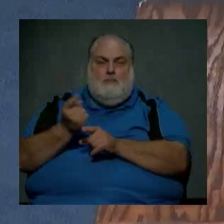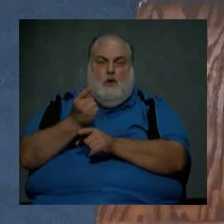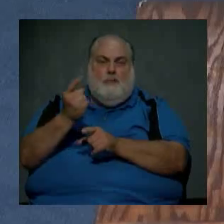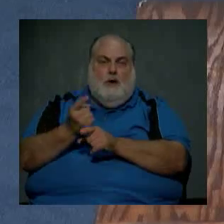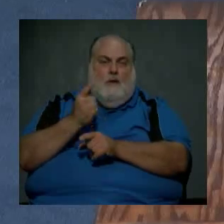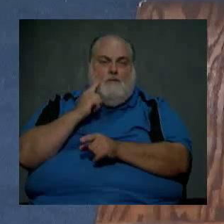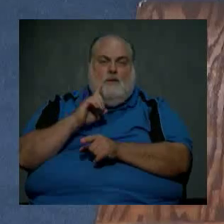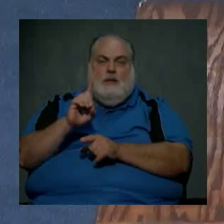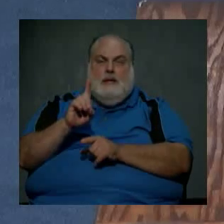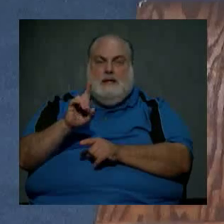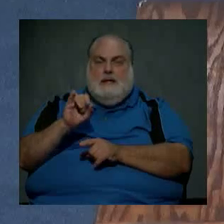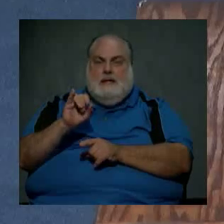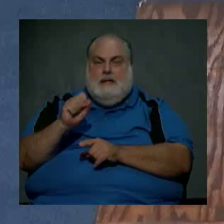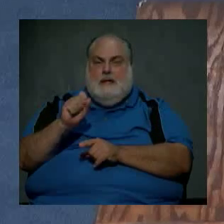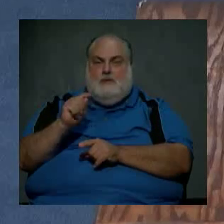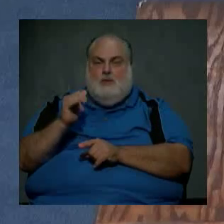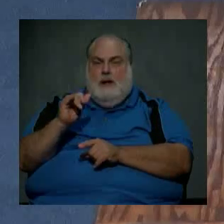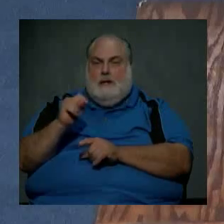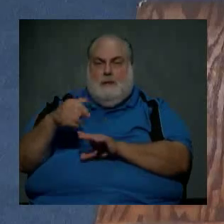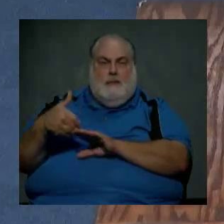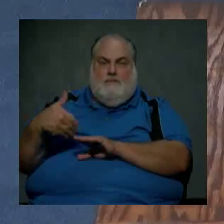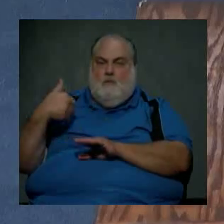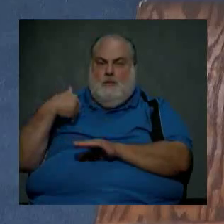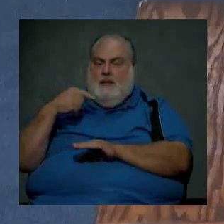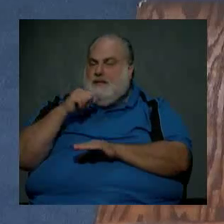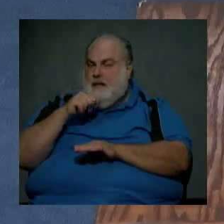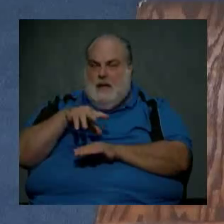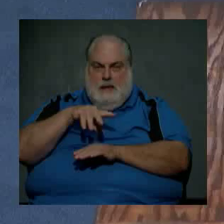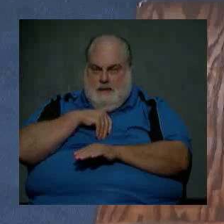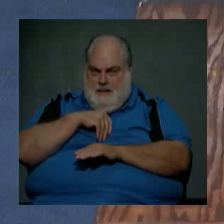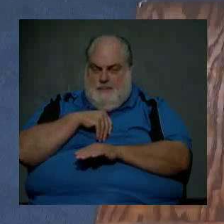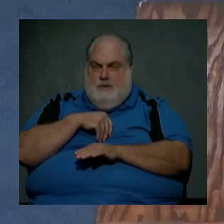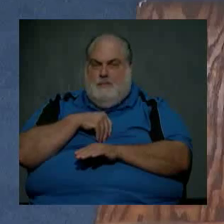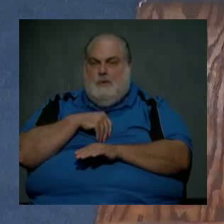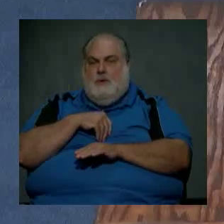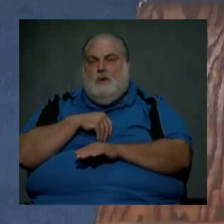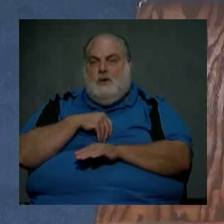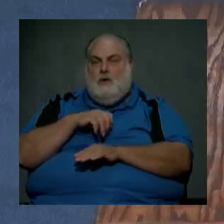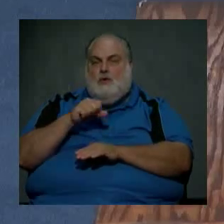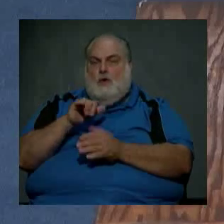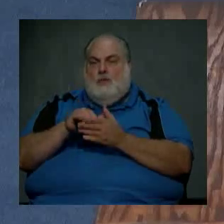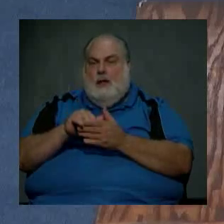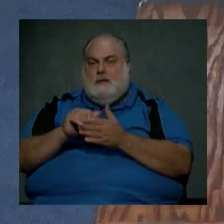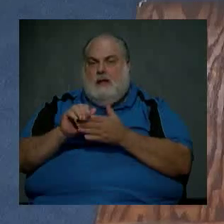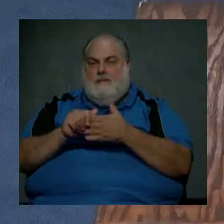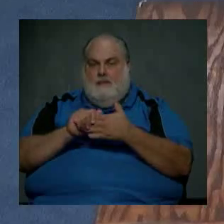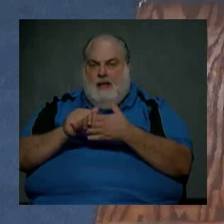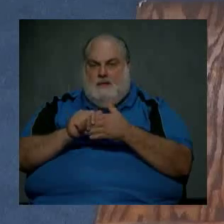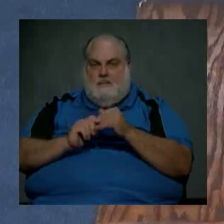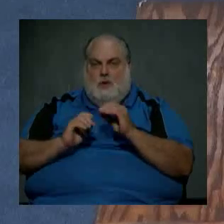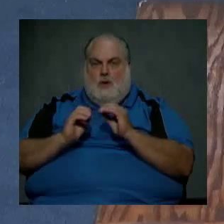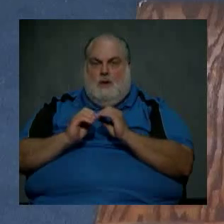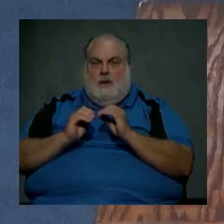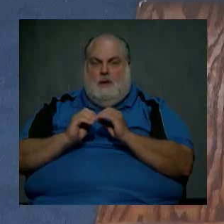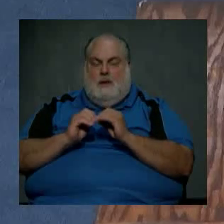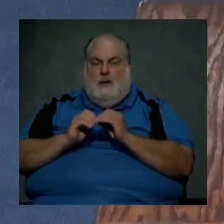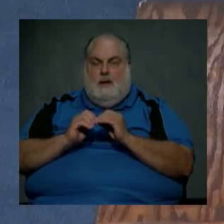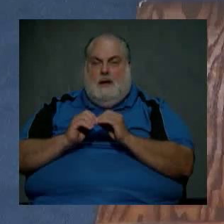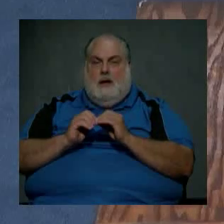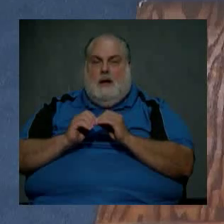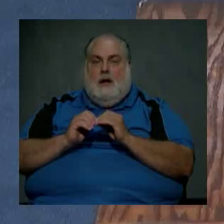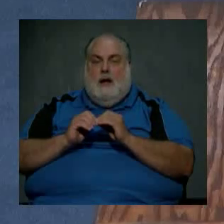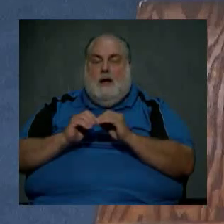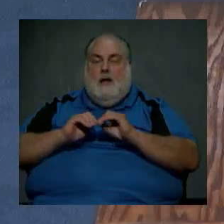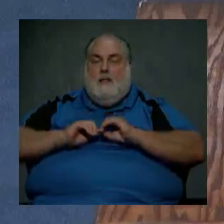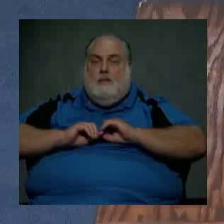the district now, where before they said it wasn't appropriate whatsoever. So that's easing it up just a little bit. The projecting